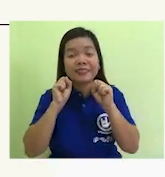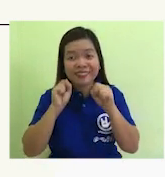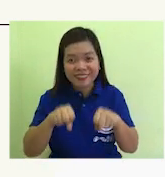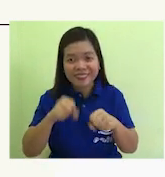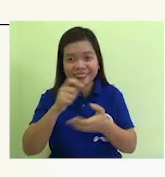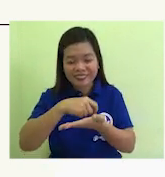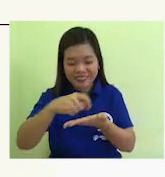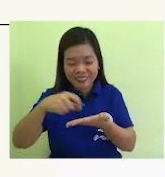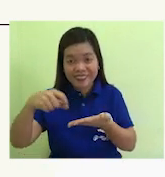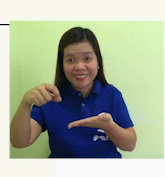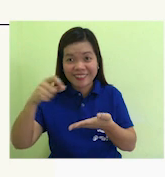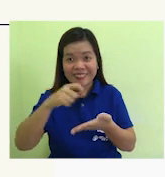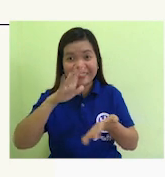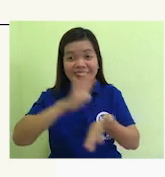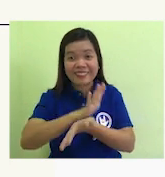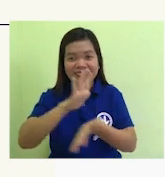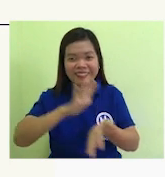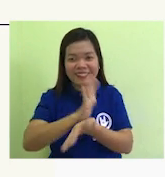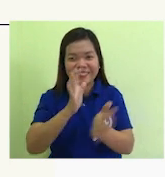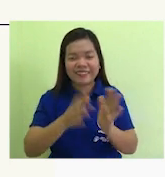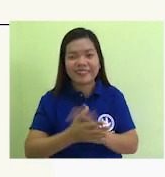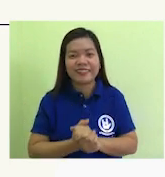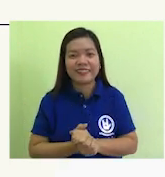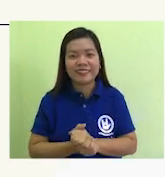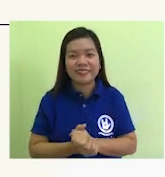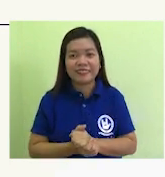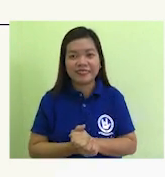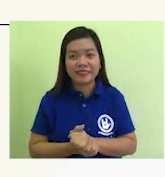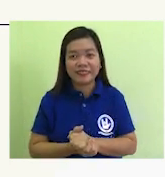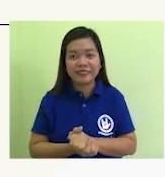may write it down on a paper.